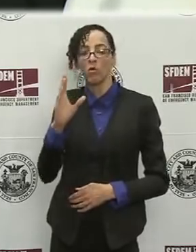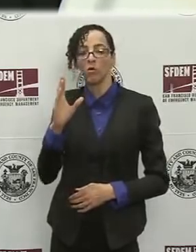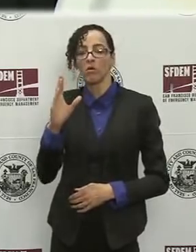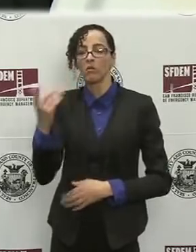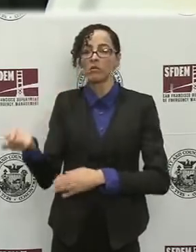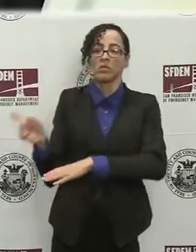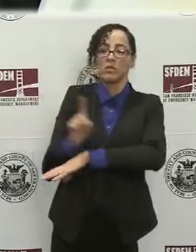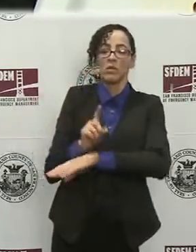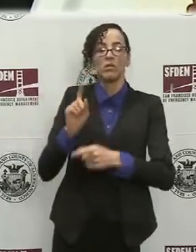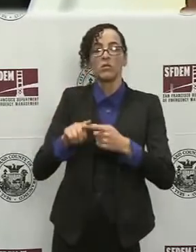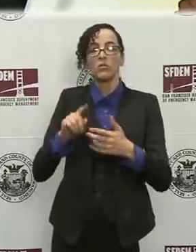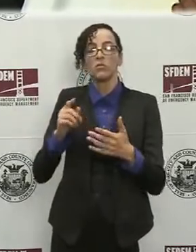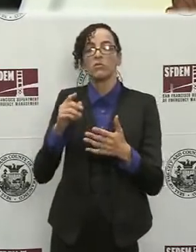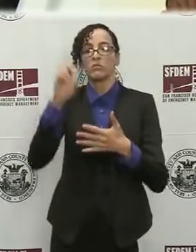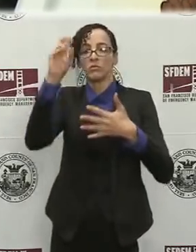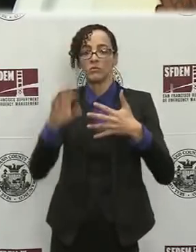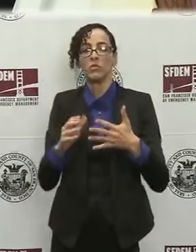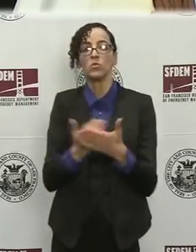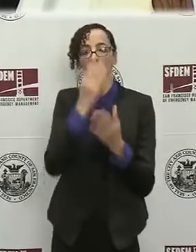Colfax.